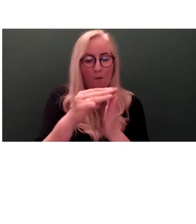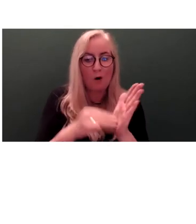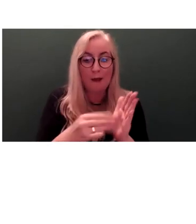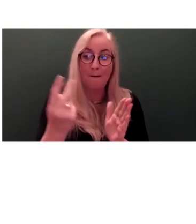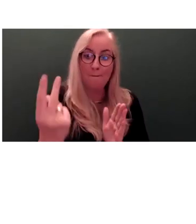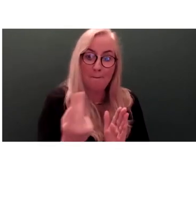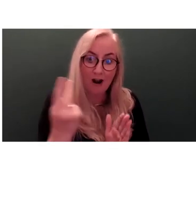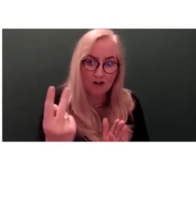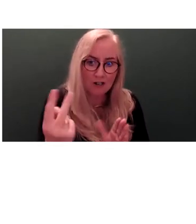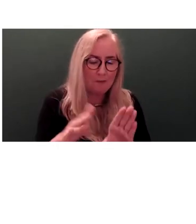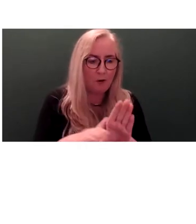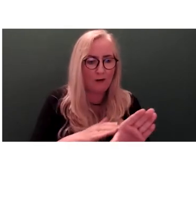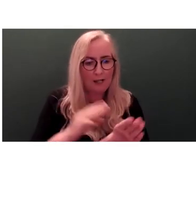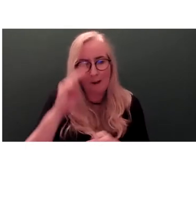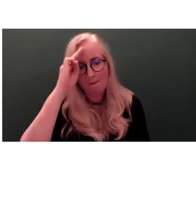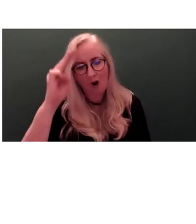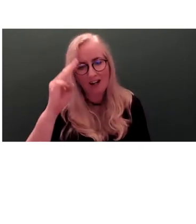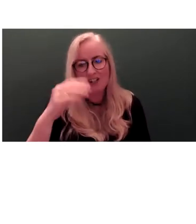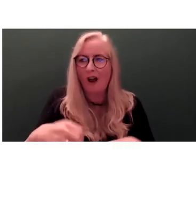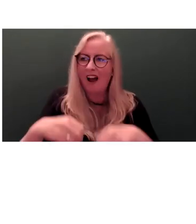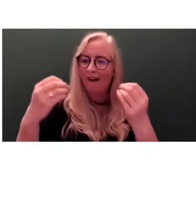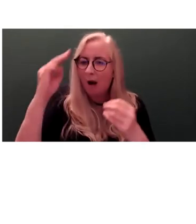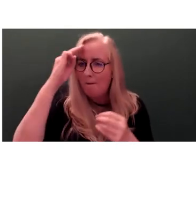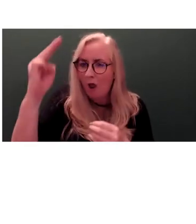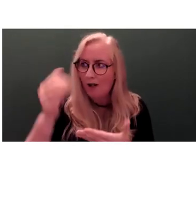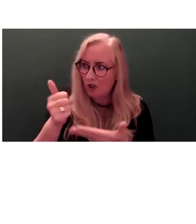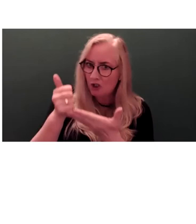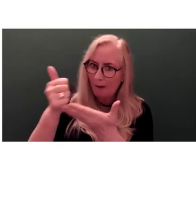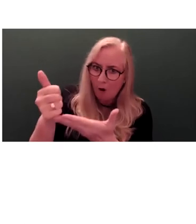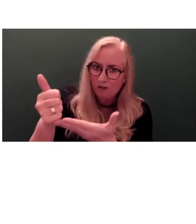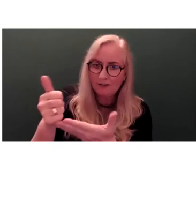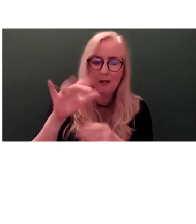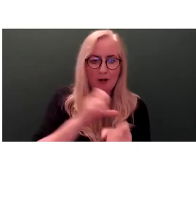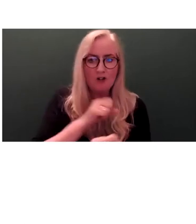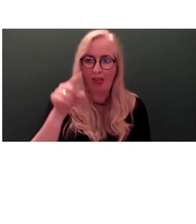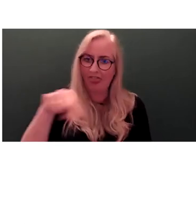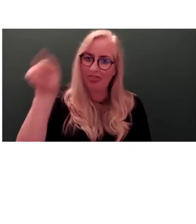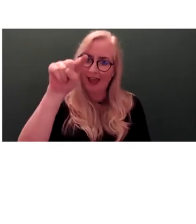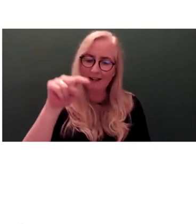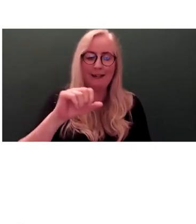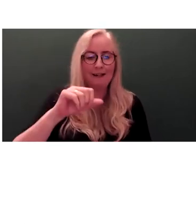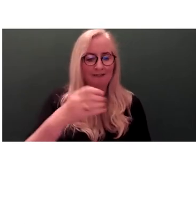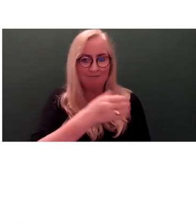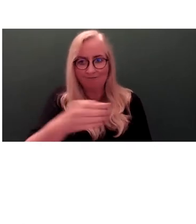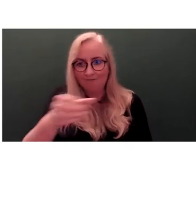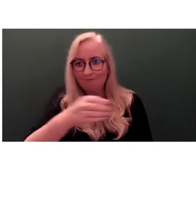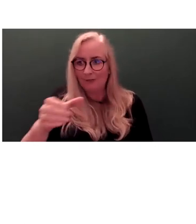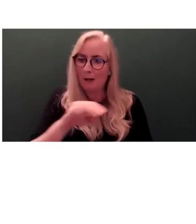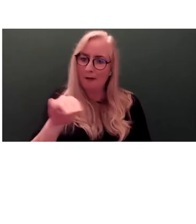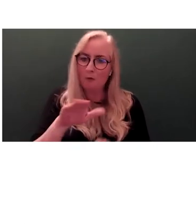with employers. It means offering employers support to take on and maintain employment for